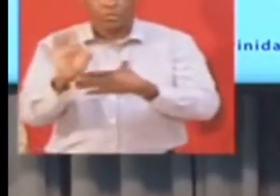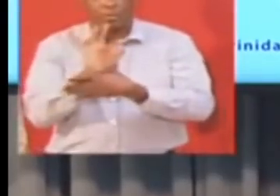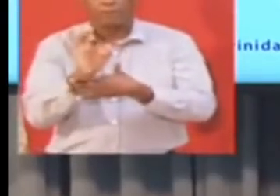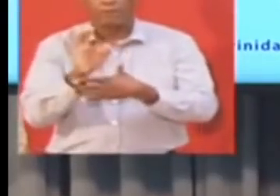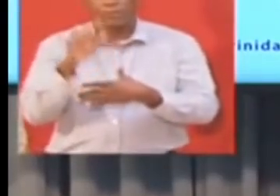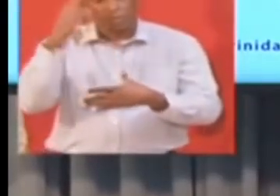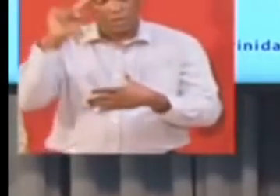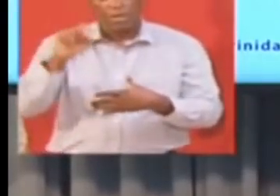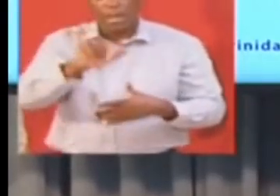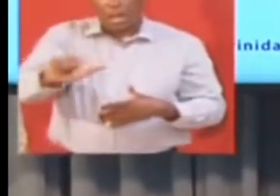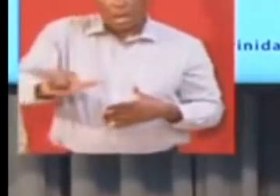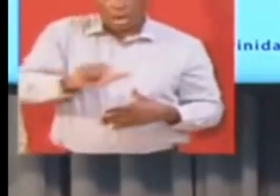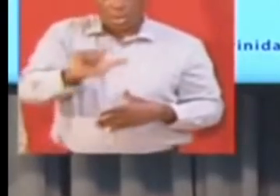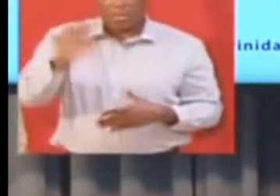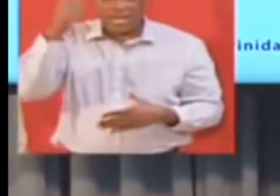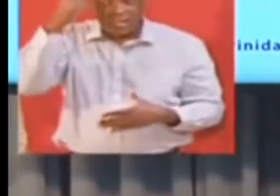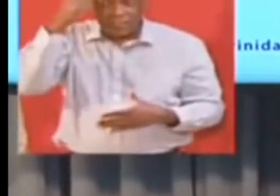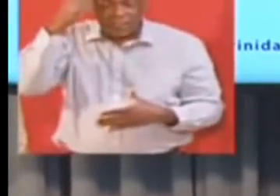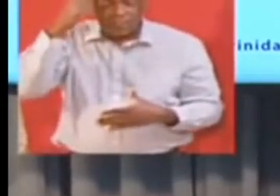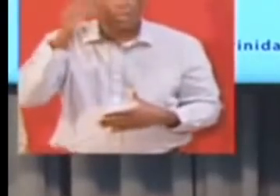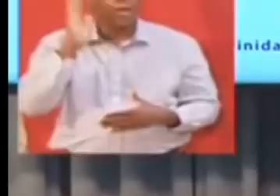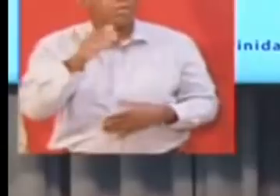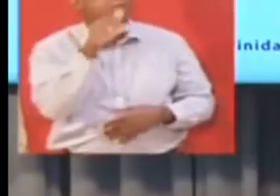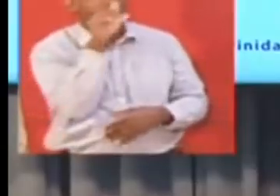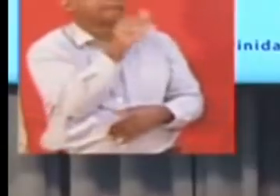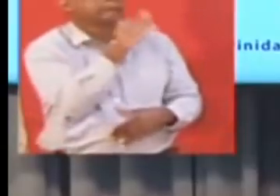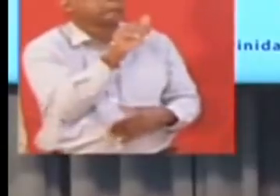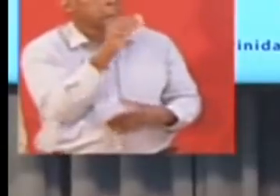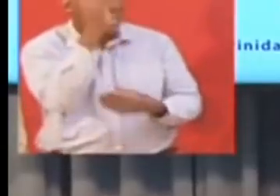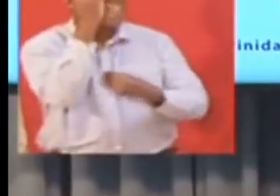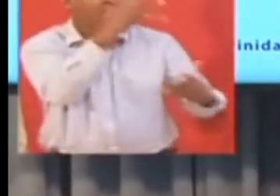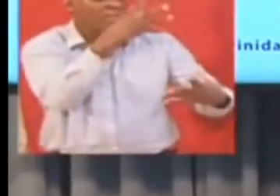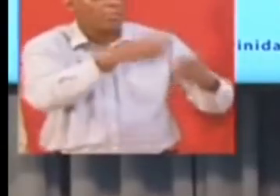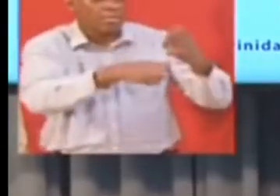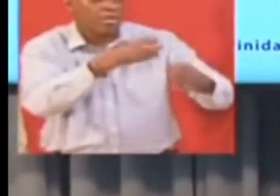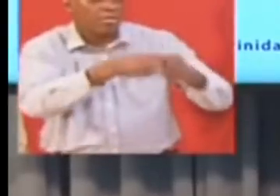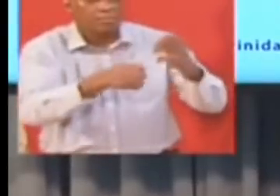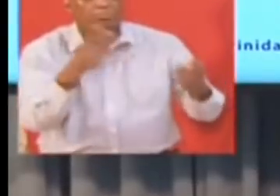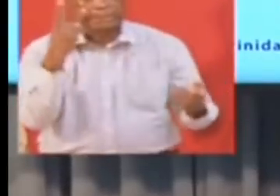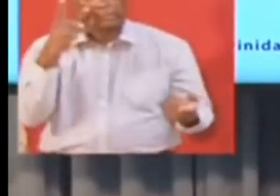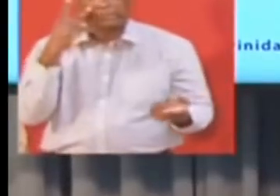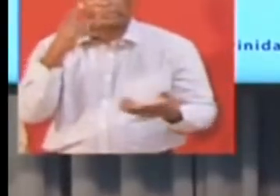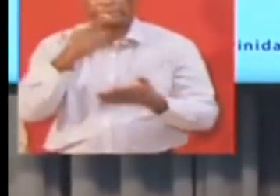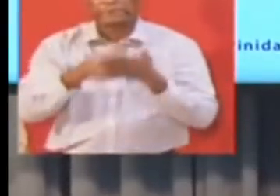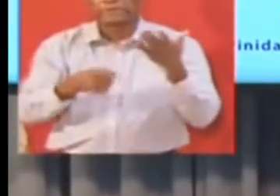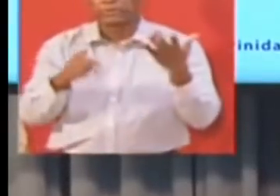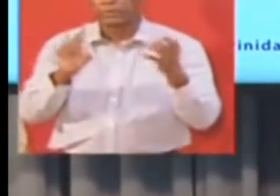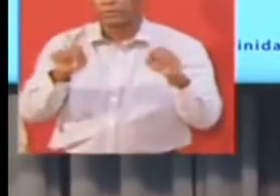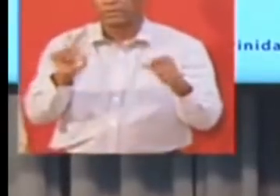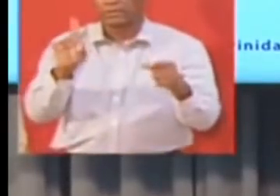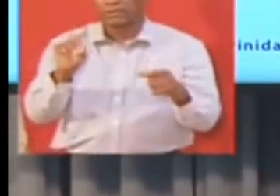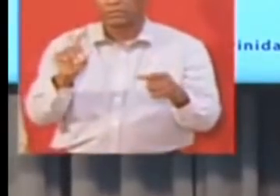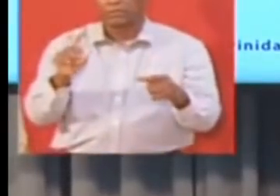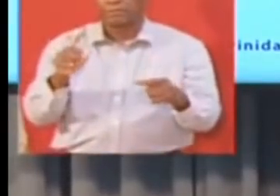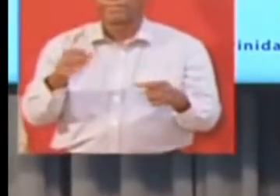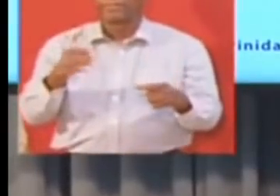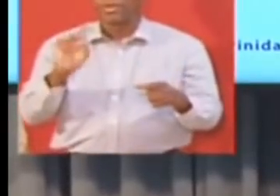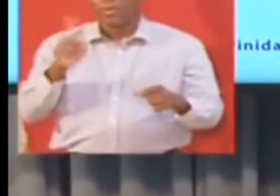government councillor to see what they can do. So thank you very much. I know my yard has about three of